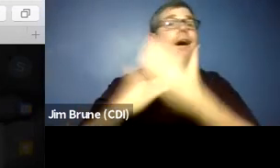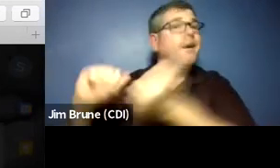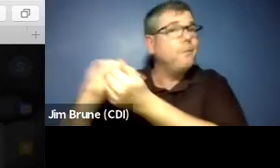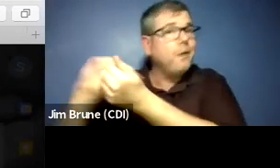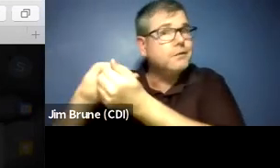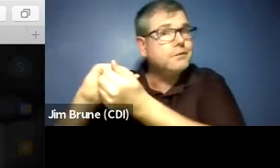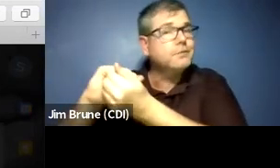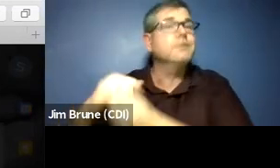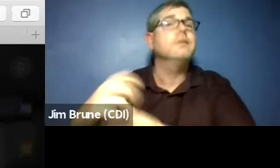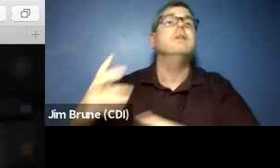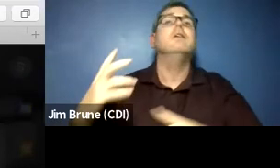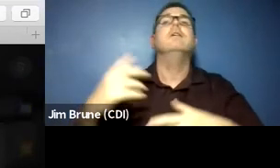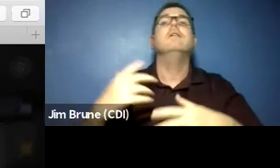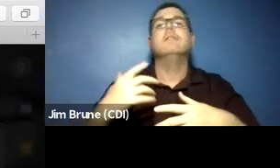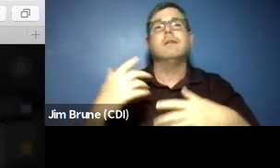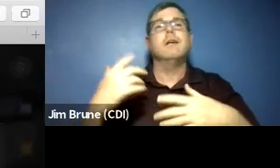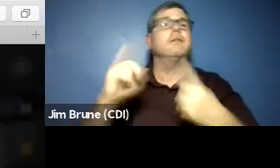Okay, and